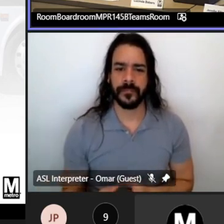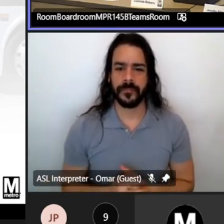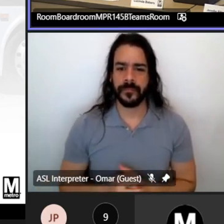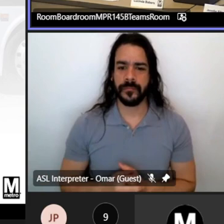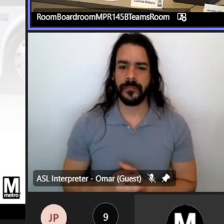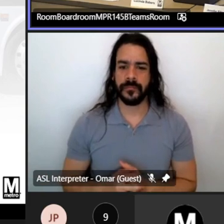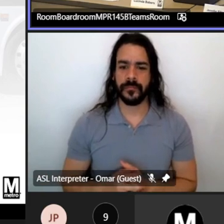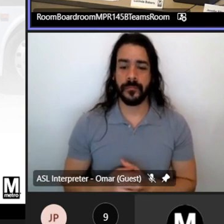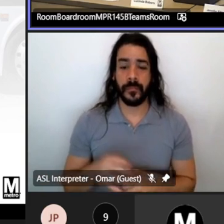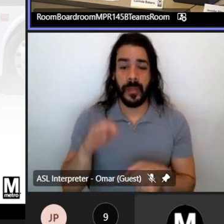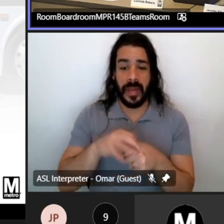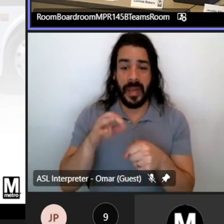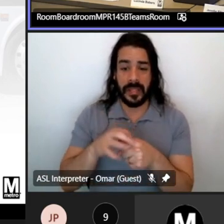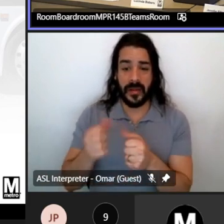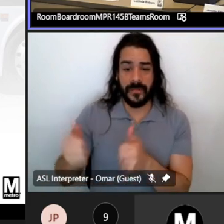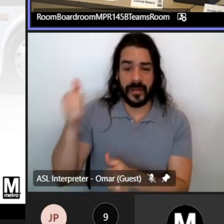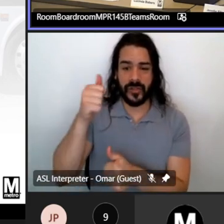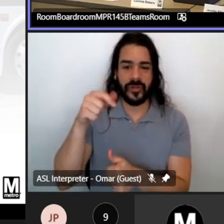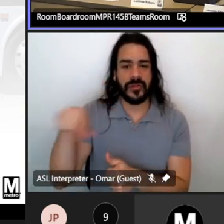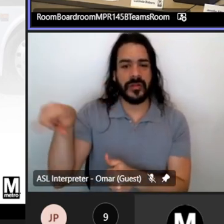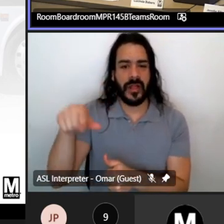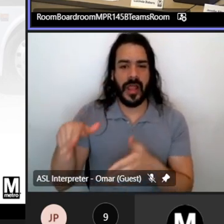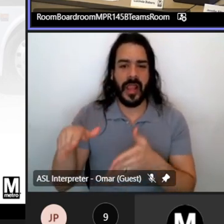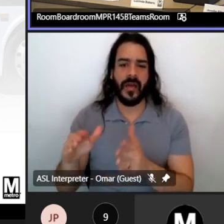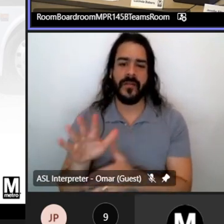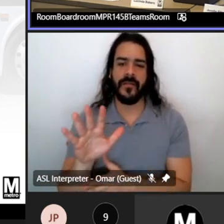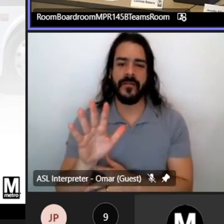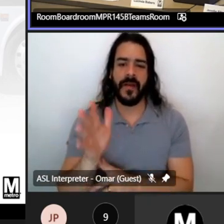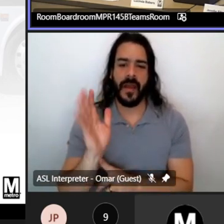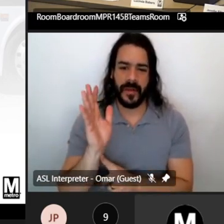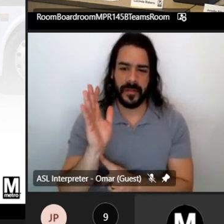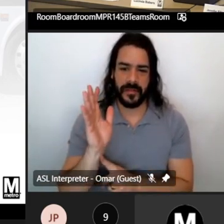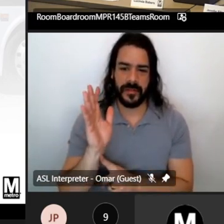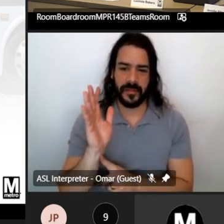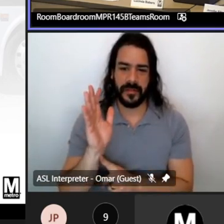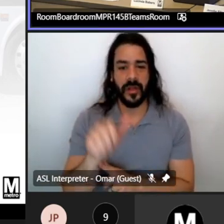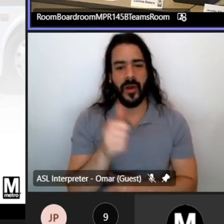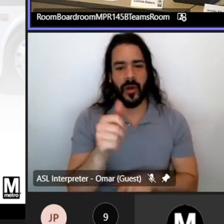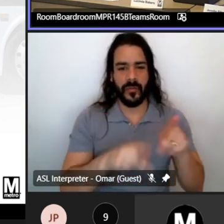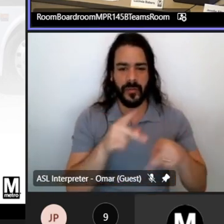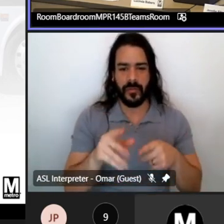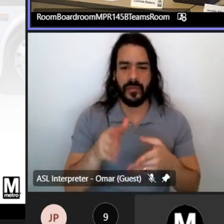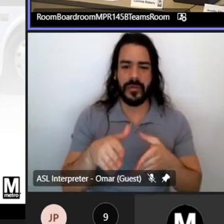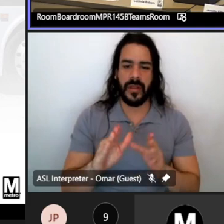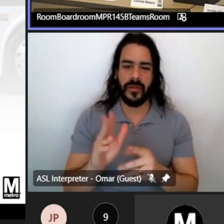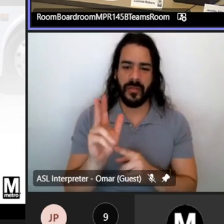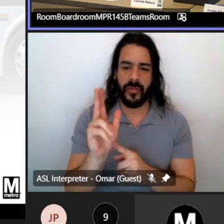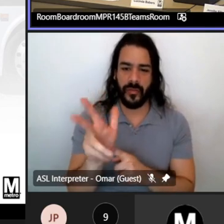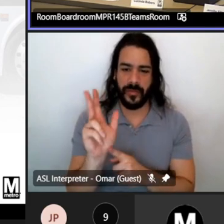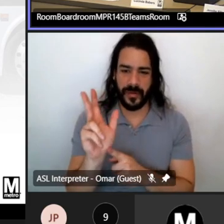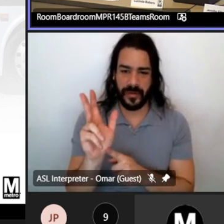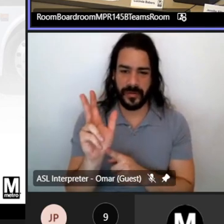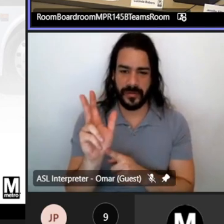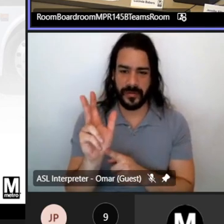Elected public officials will be allowed 5 minutes and everyone else will be allowed 3 minutes.